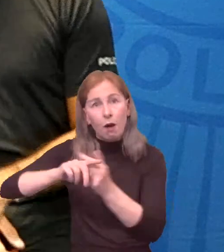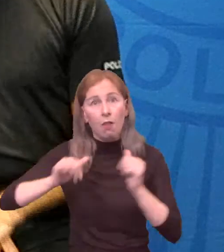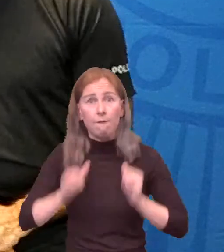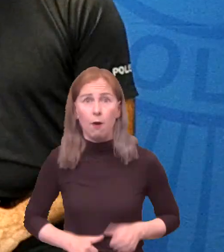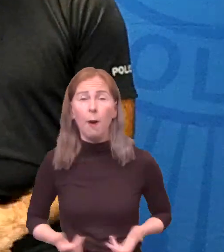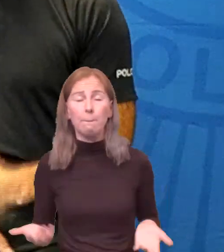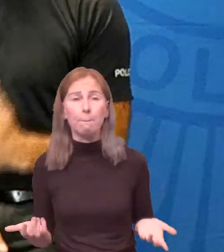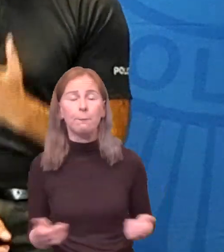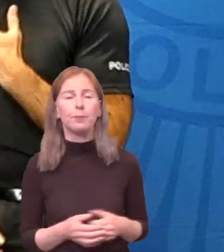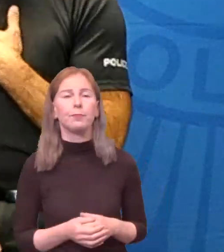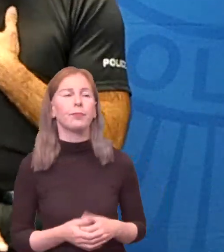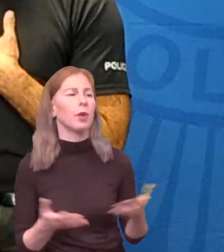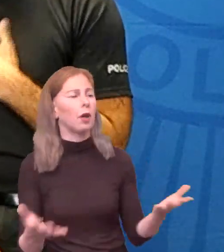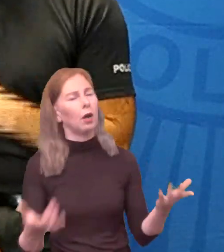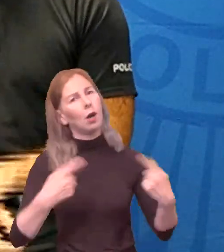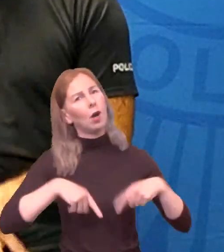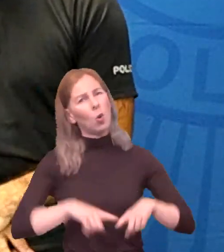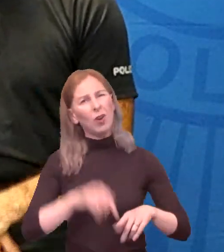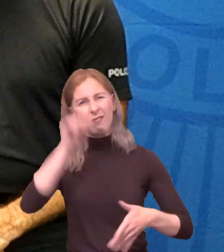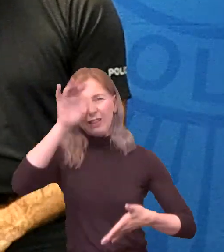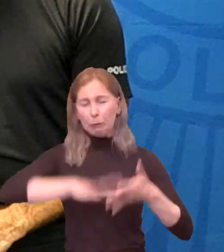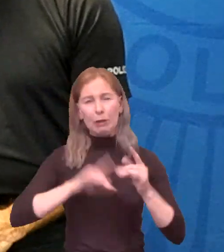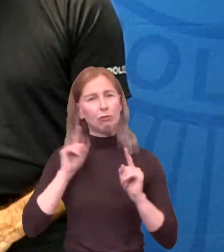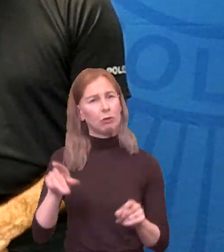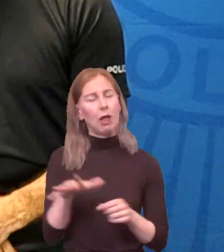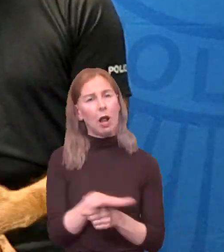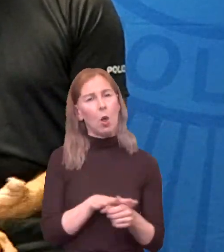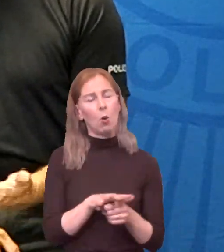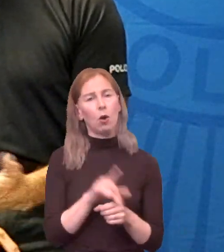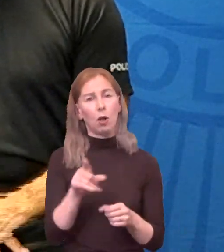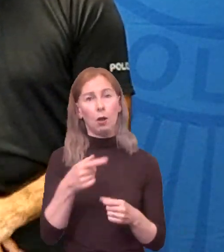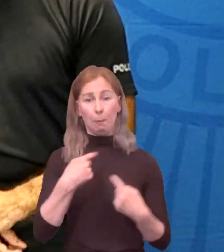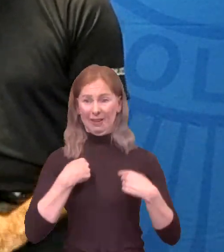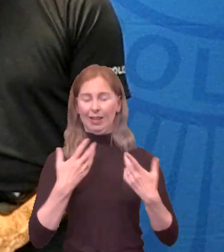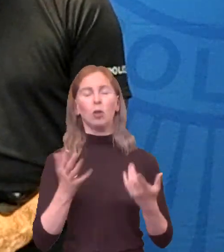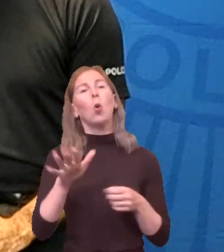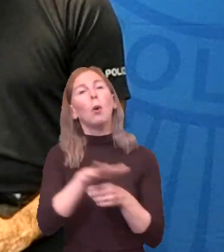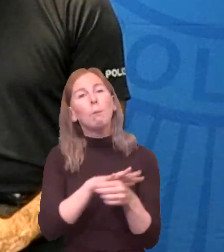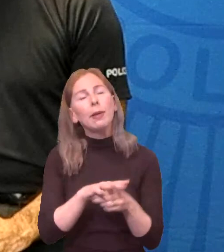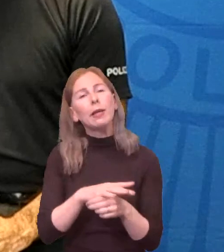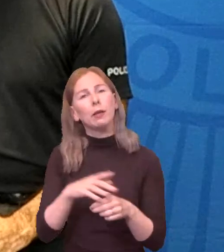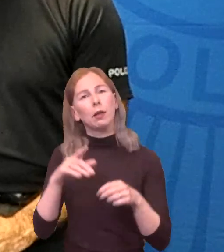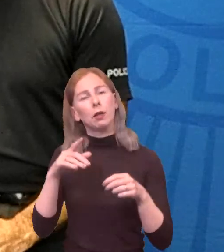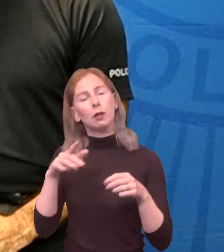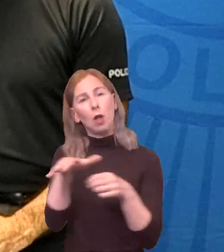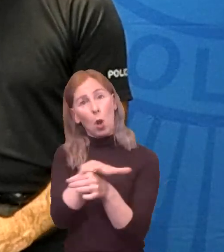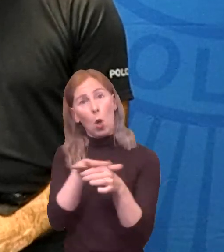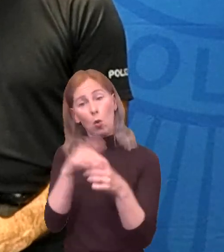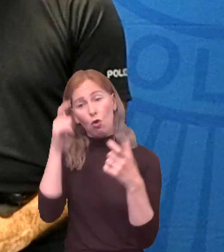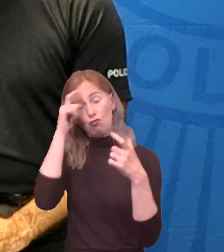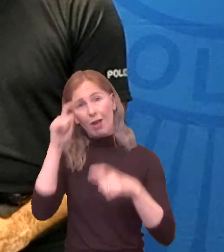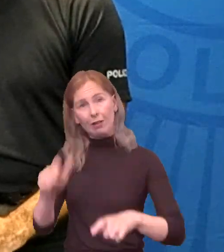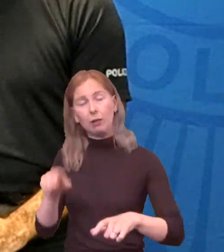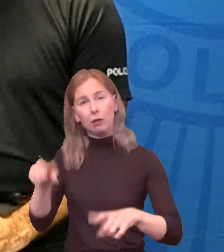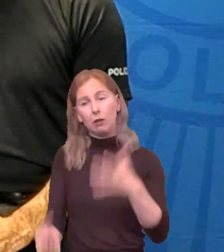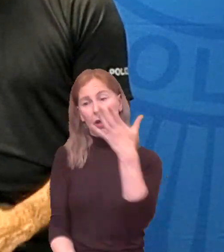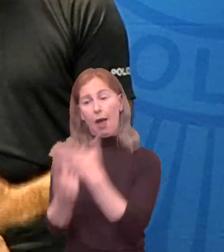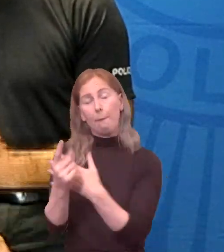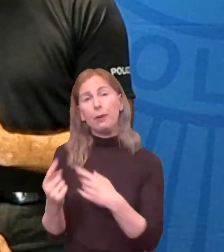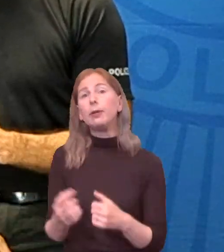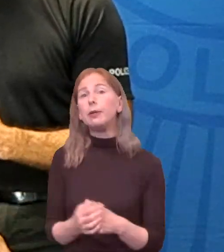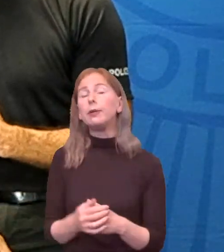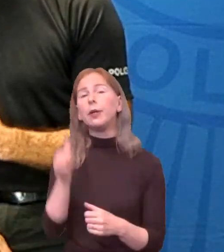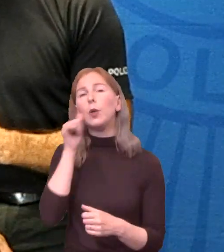it locally, and I say we've experienced it, and I mean a local resident has experienced it, and our policing response